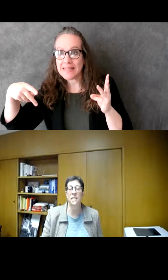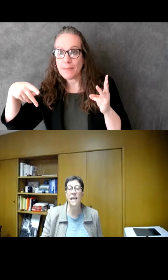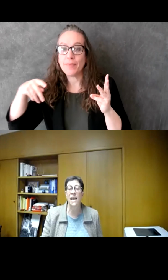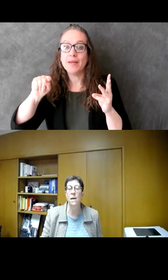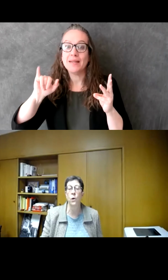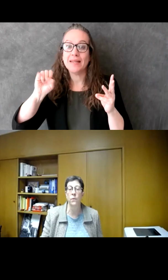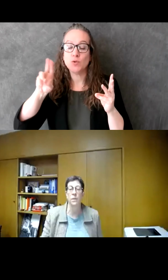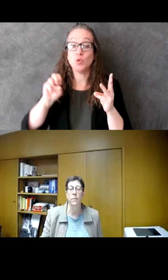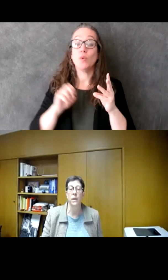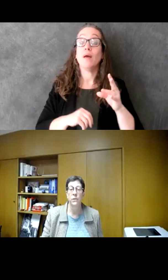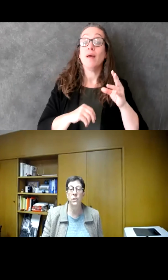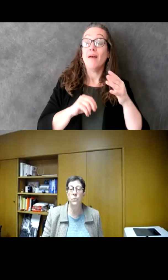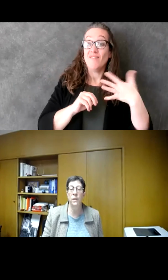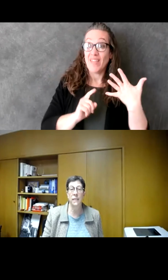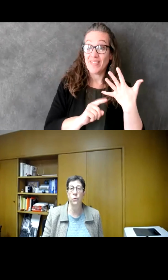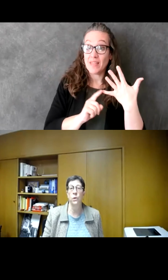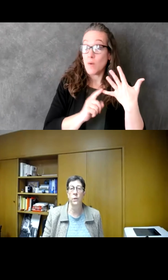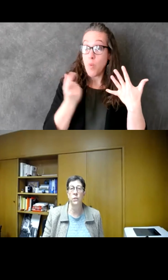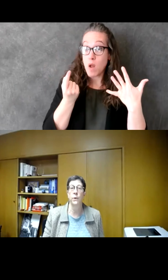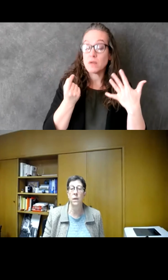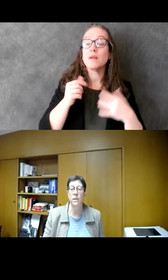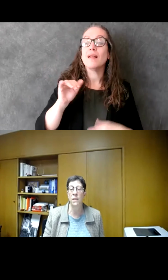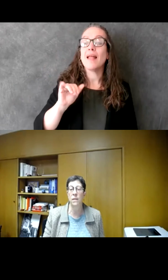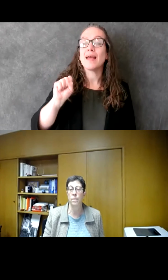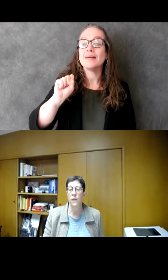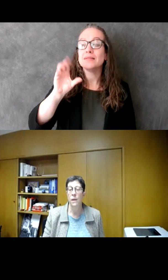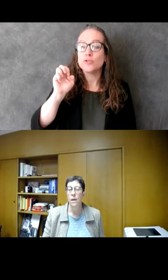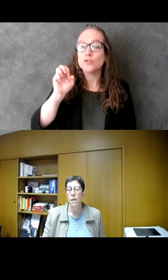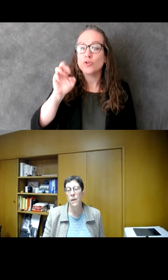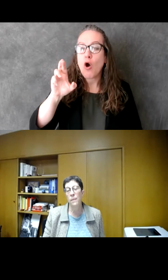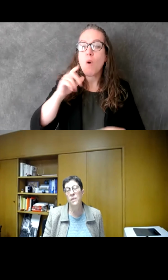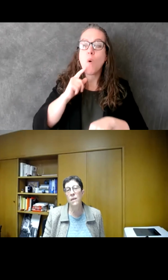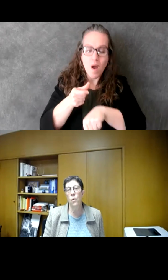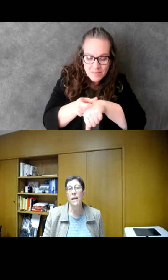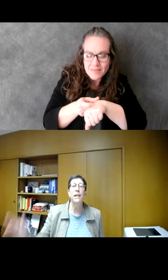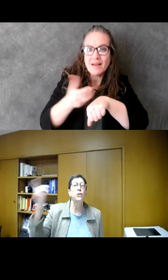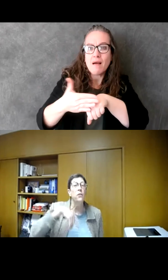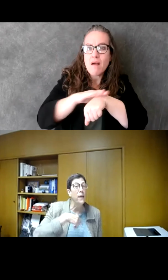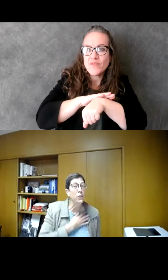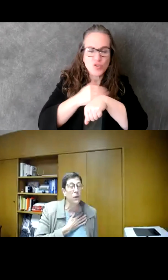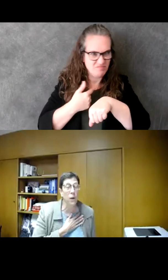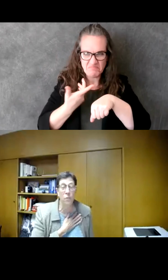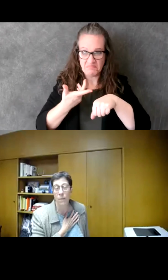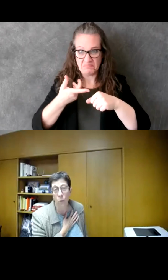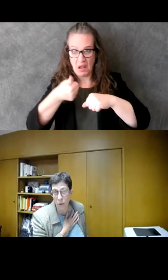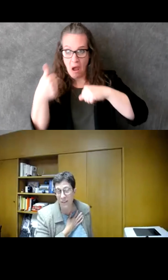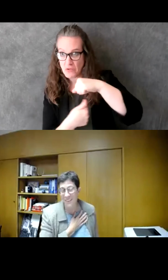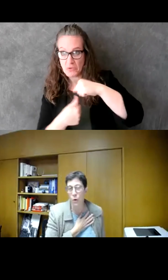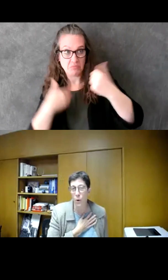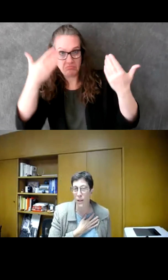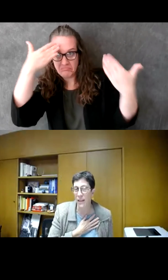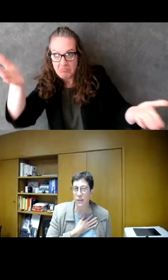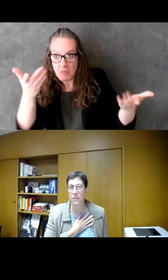a scab over them. So you really don't know what's going on beneath them. But I'm seeing, I should have mentioned one of my